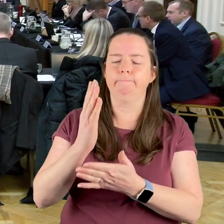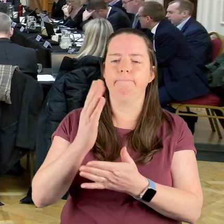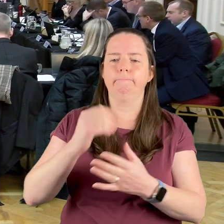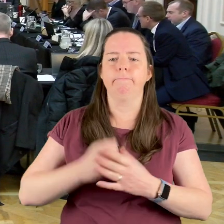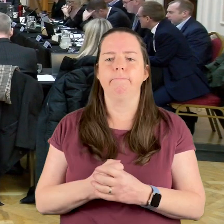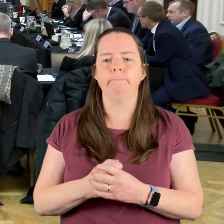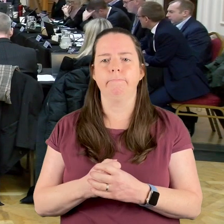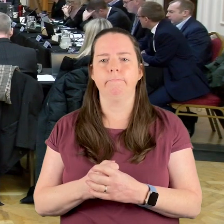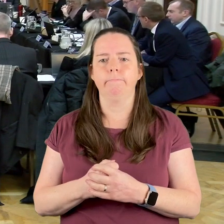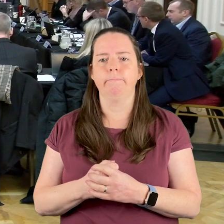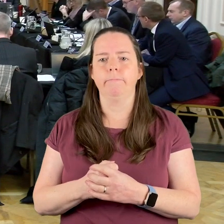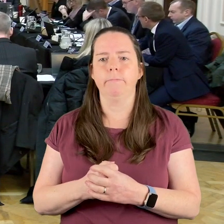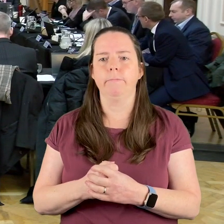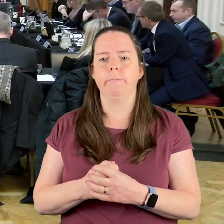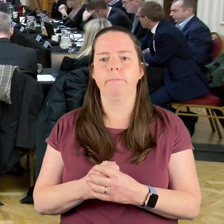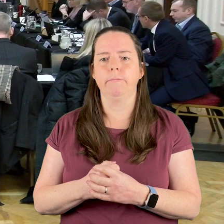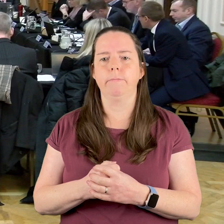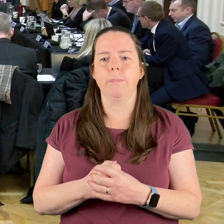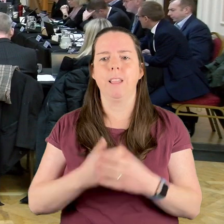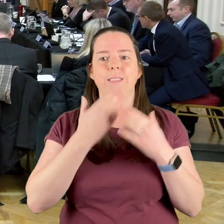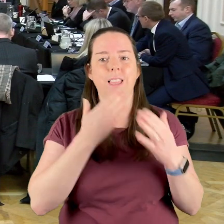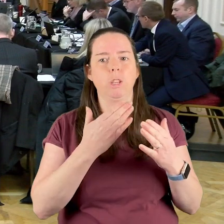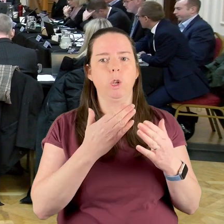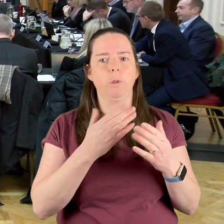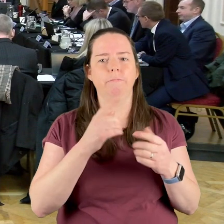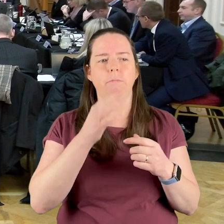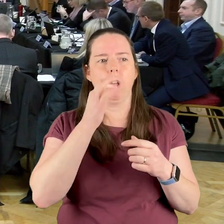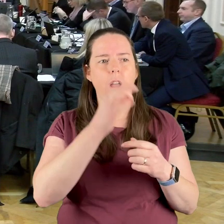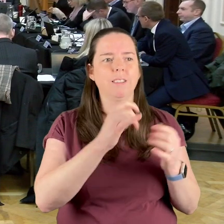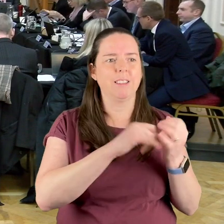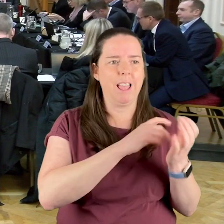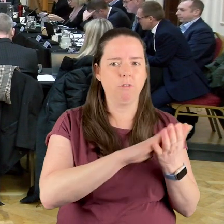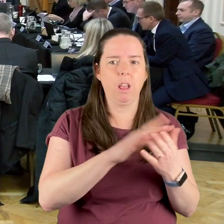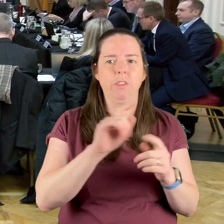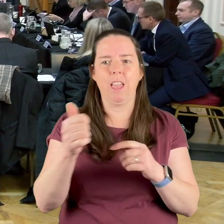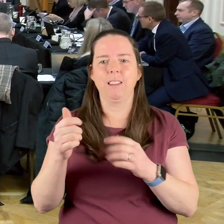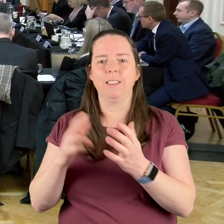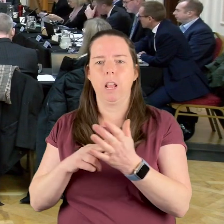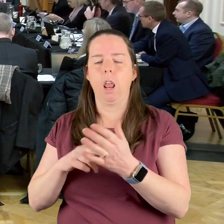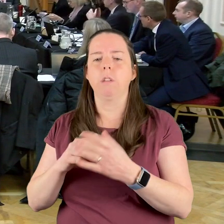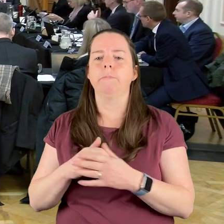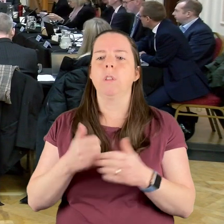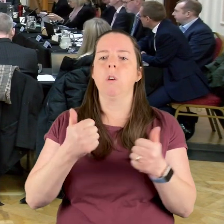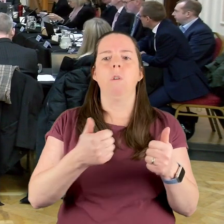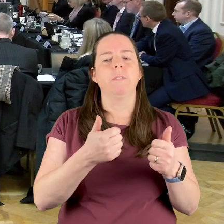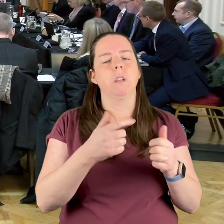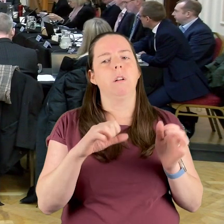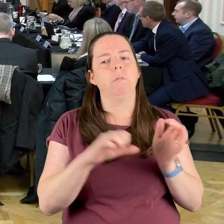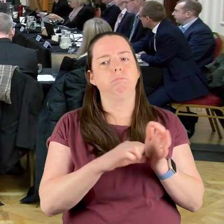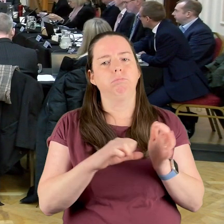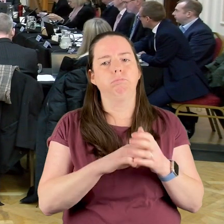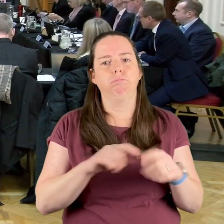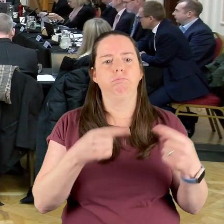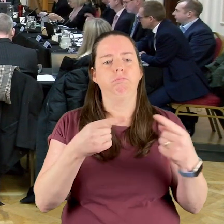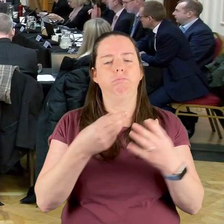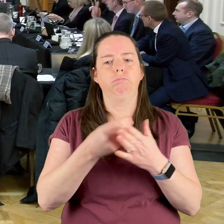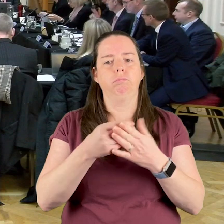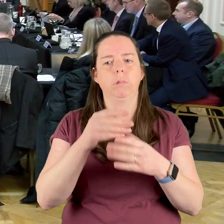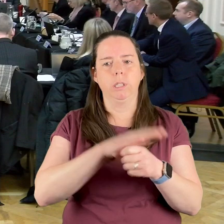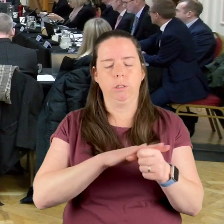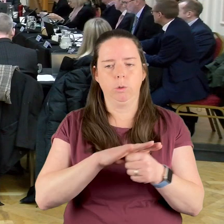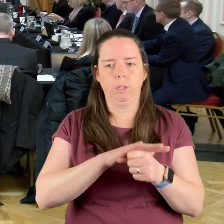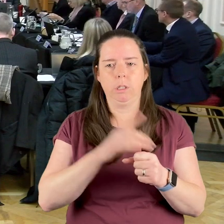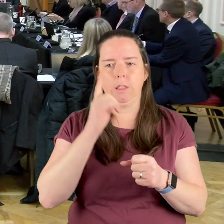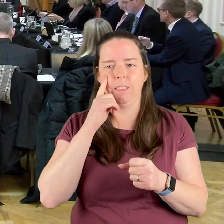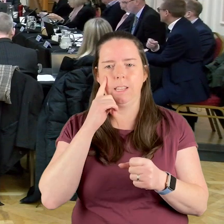make sure that follows through in the next few months. Thank you. I'm just going to bring in Sarah and then Nicola. Yeah, so I